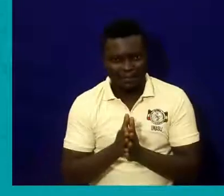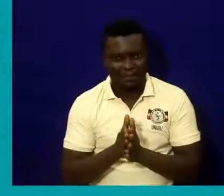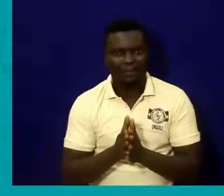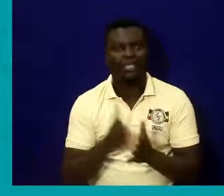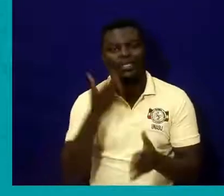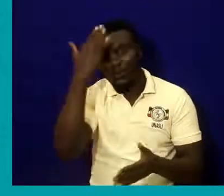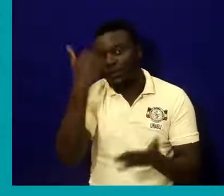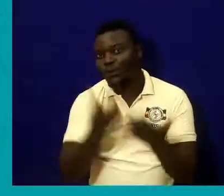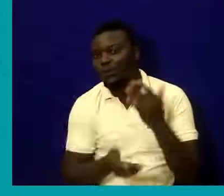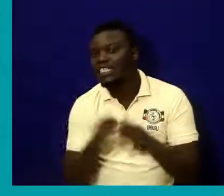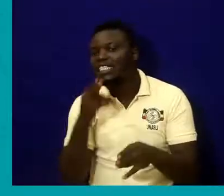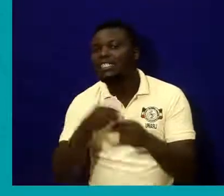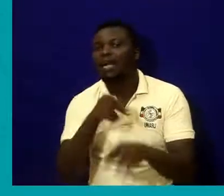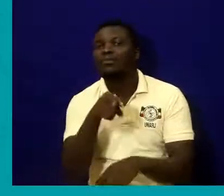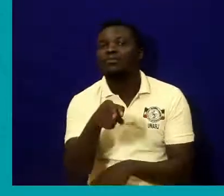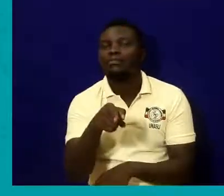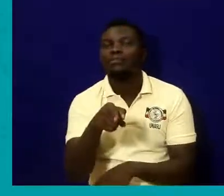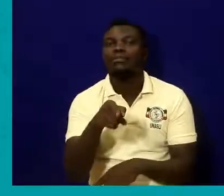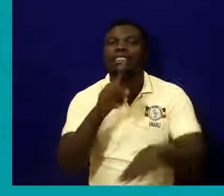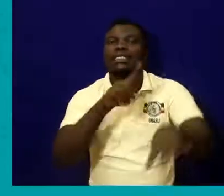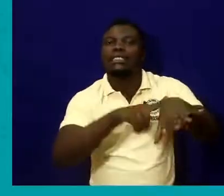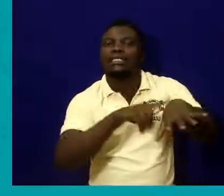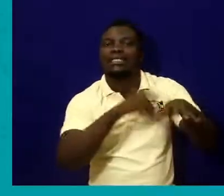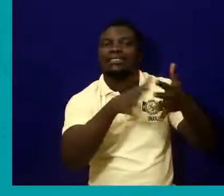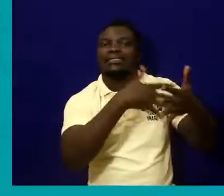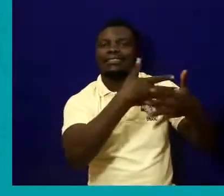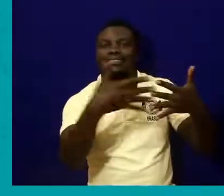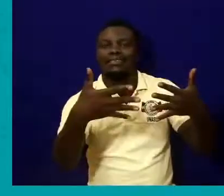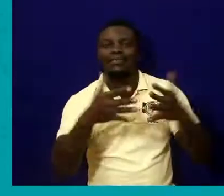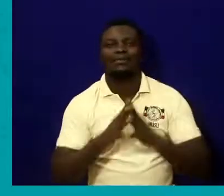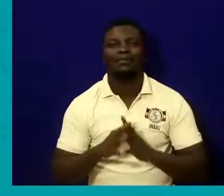And that is what is called the periodic table,